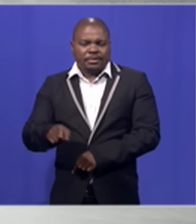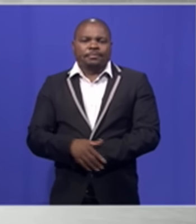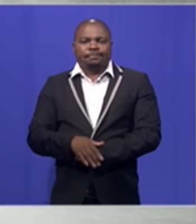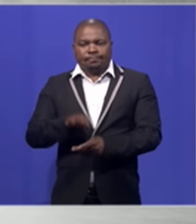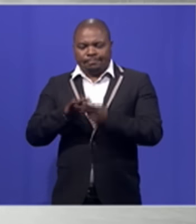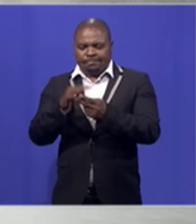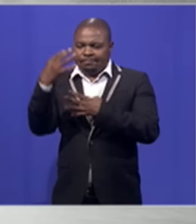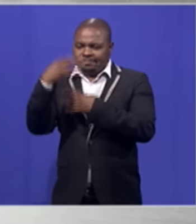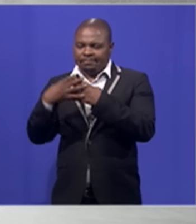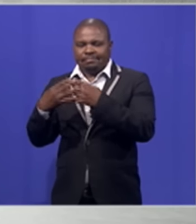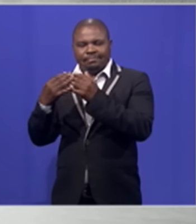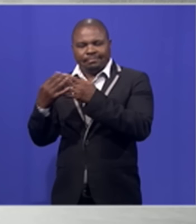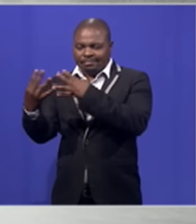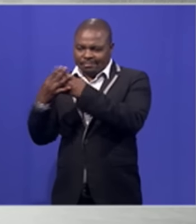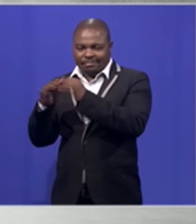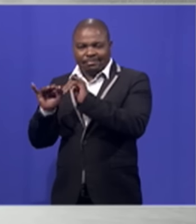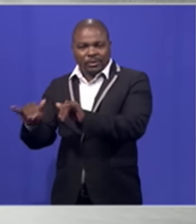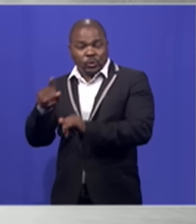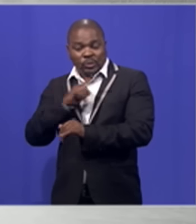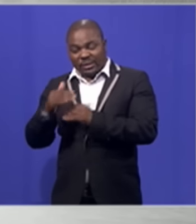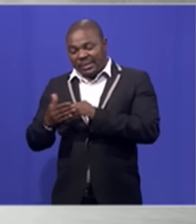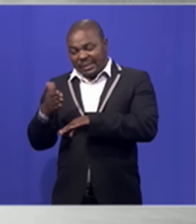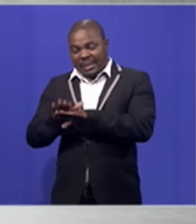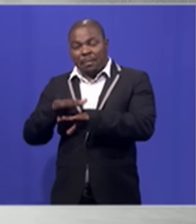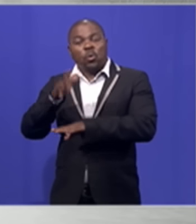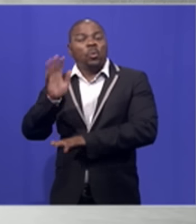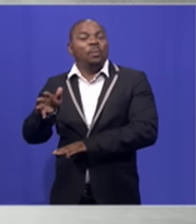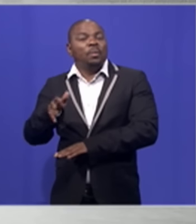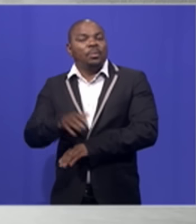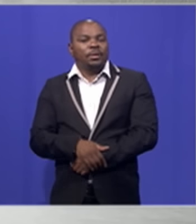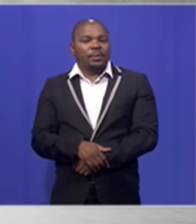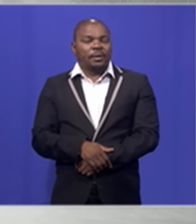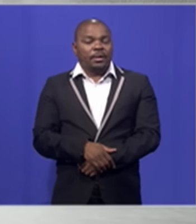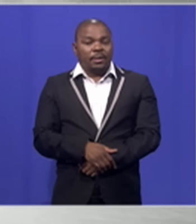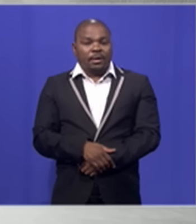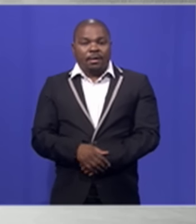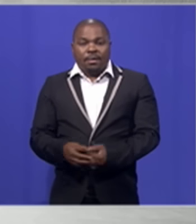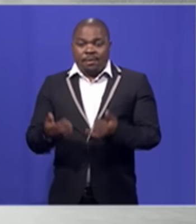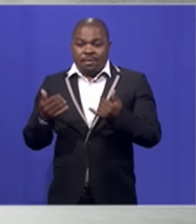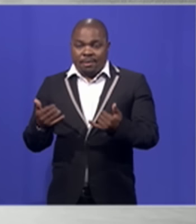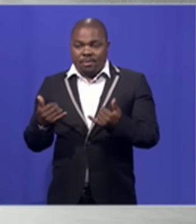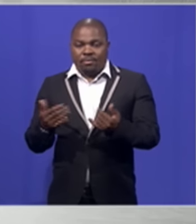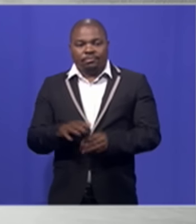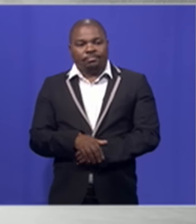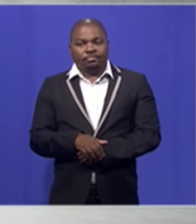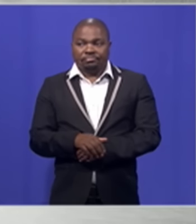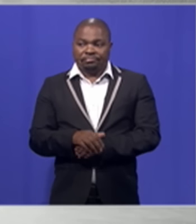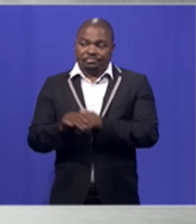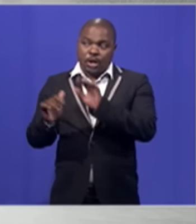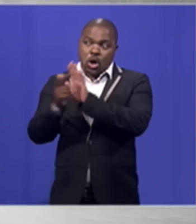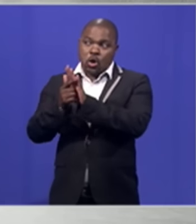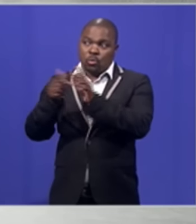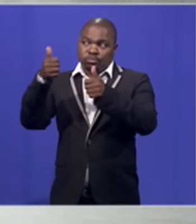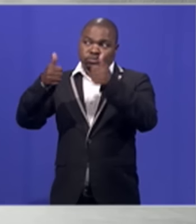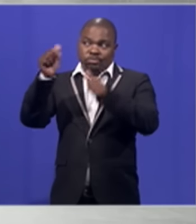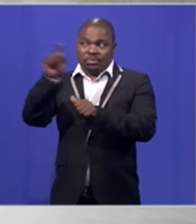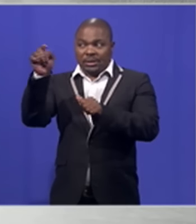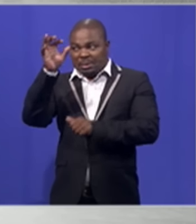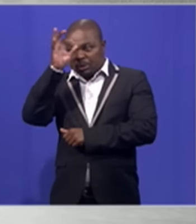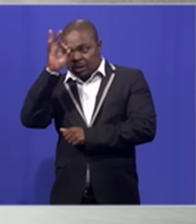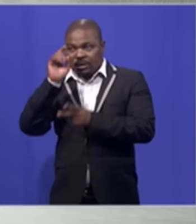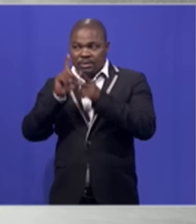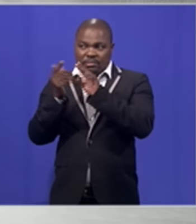išwe kgole go bone fa re sa tlo loba maphelo a bona ba rena bona re shebeletse ba molao gore ke bona ba tlameile ba